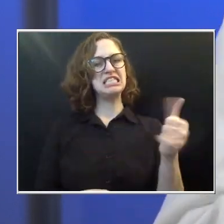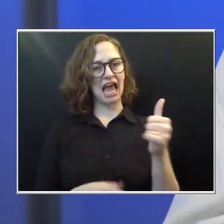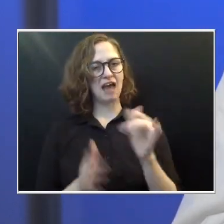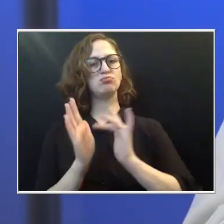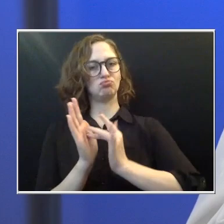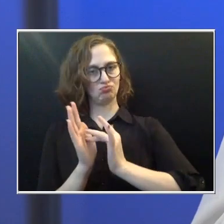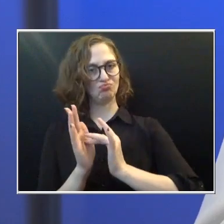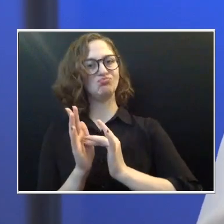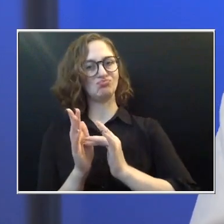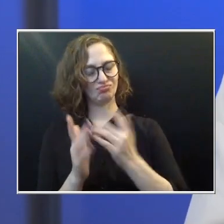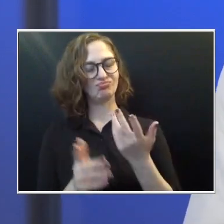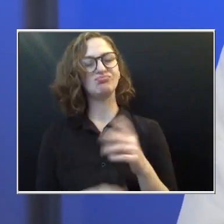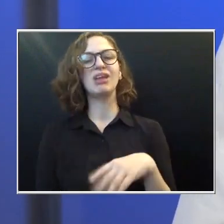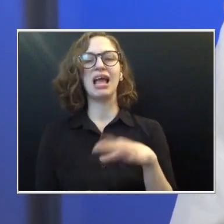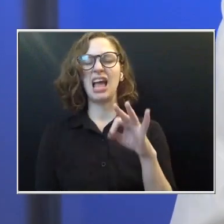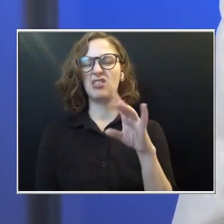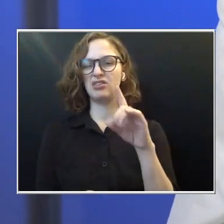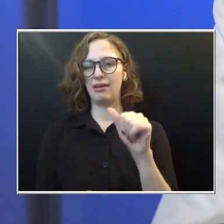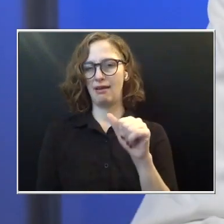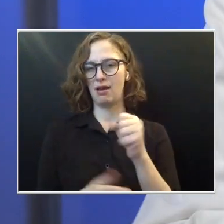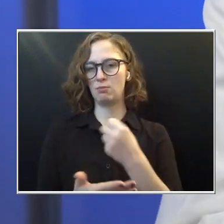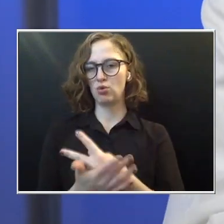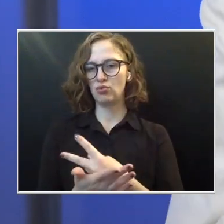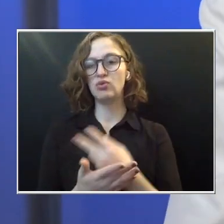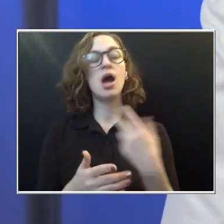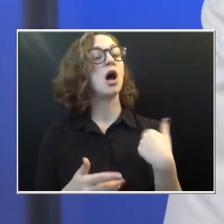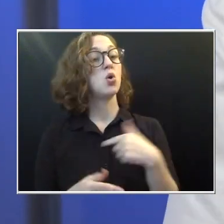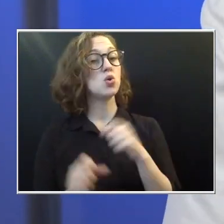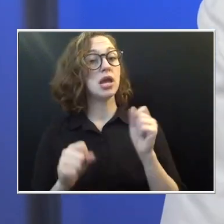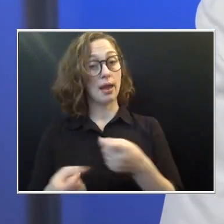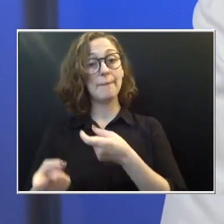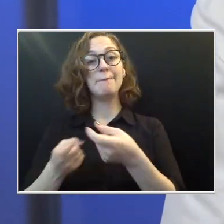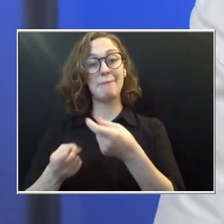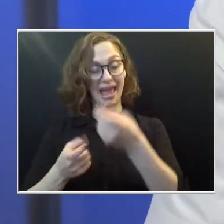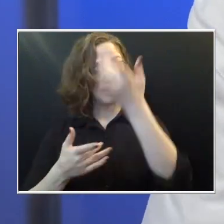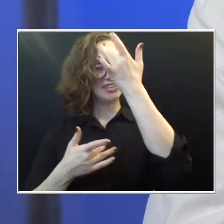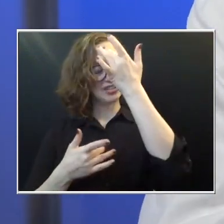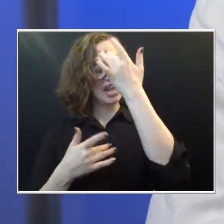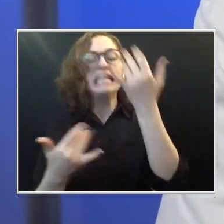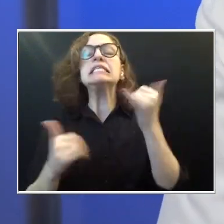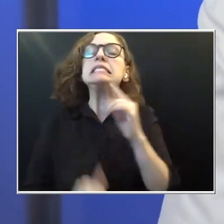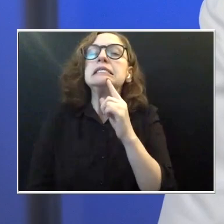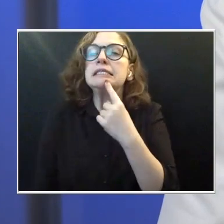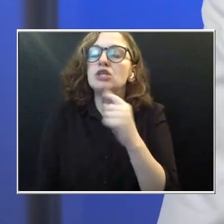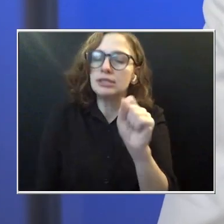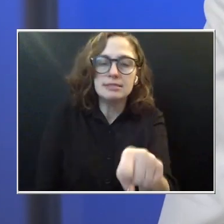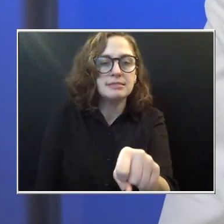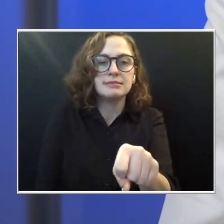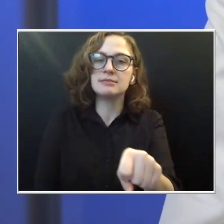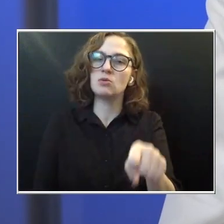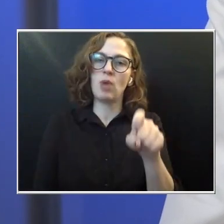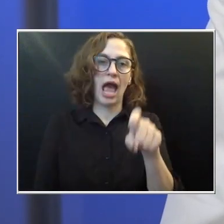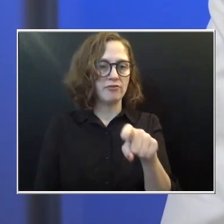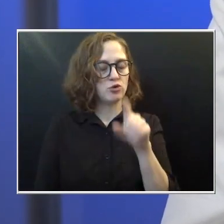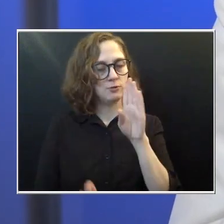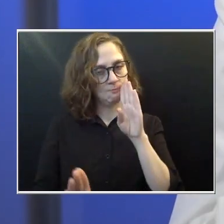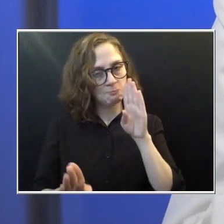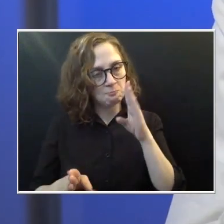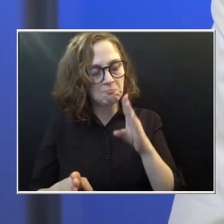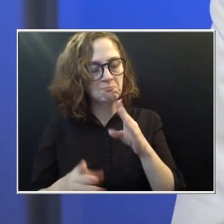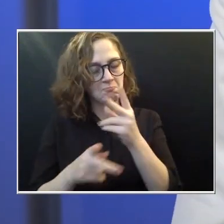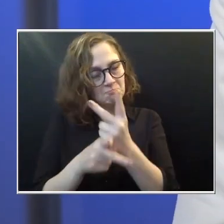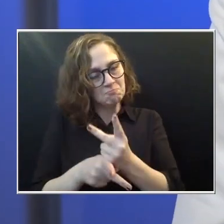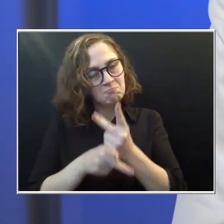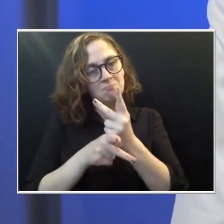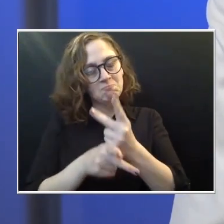becomes a manageable disease. It's still very serious. We still have to take it very seriously. In some patients, it still progresses. But it does a good job, and you're going to hear an